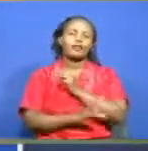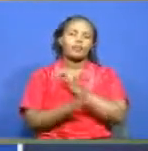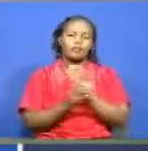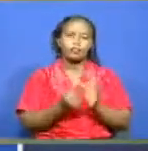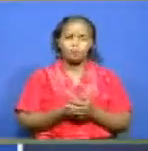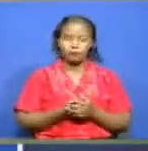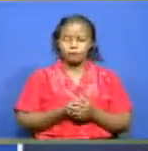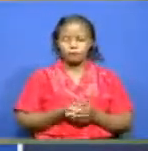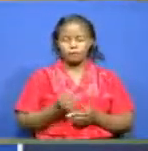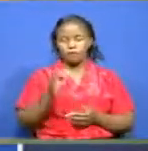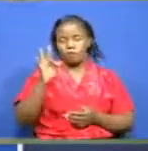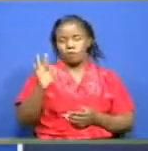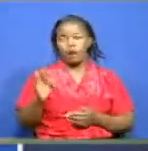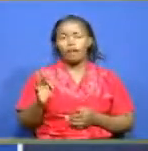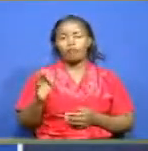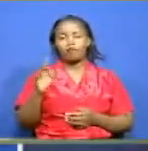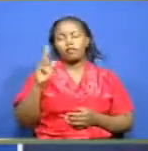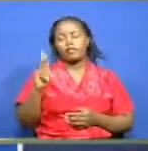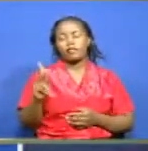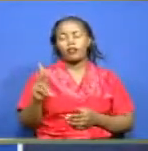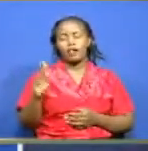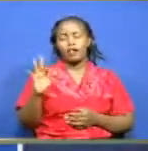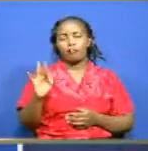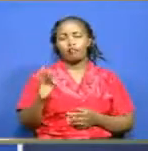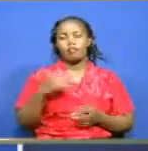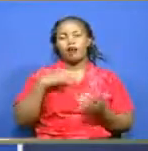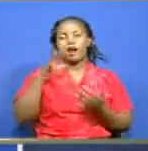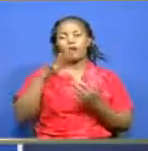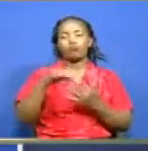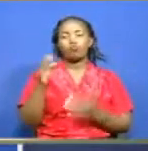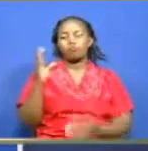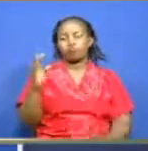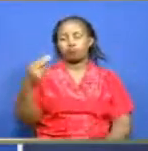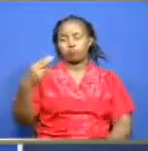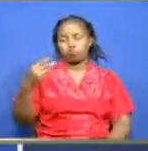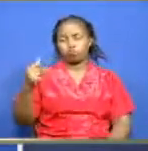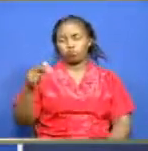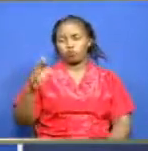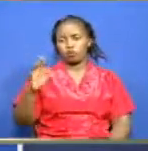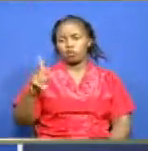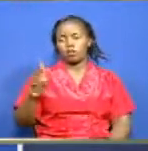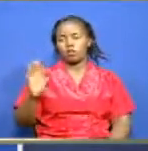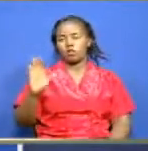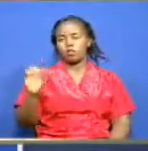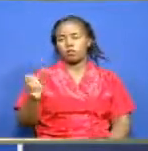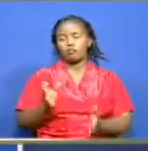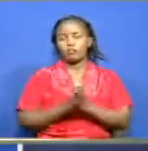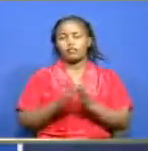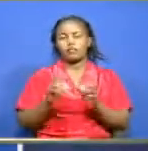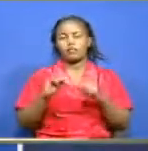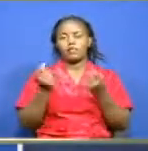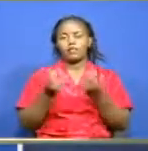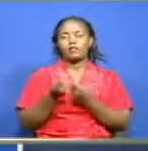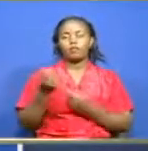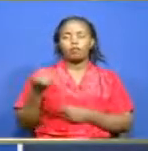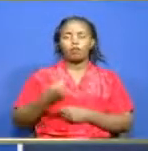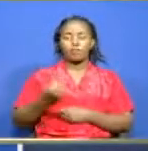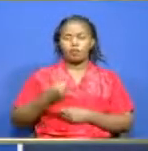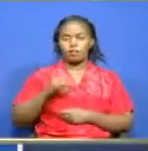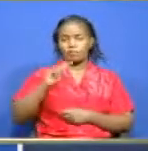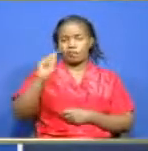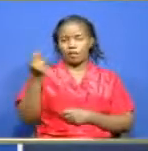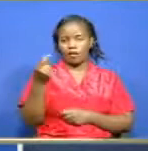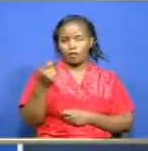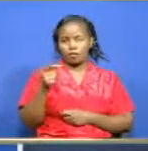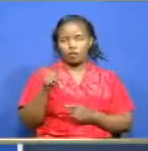Football Kenya Federation has appointed Charles Okere as the new head coach of national women's football team Harambee Starlets. Okere will be assisted